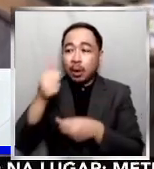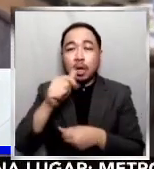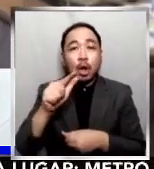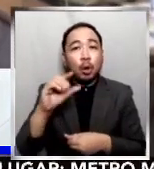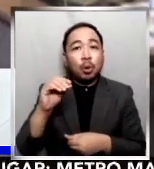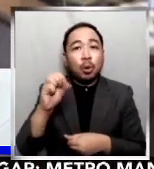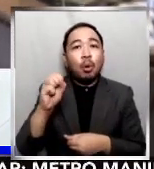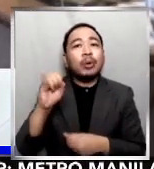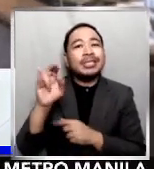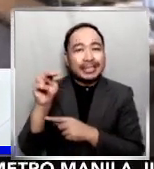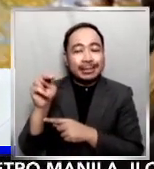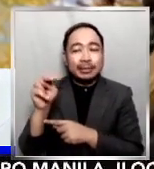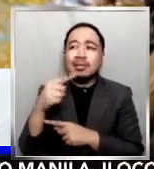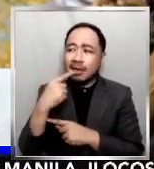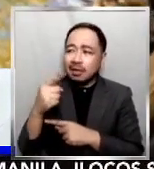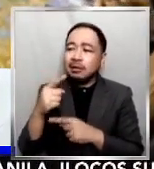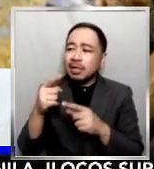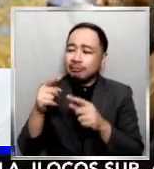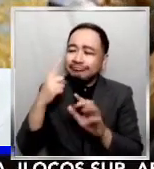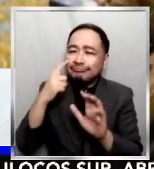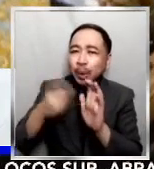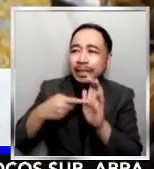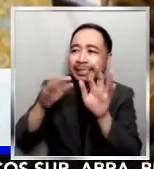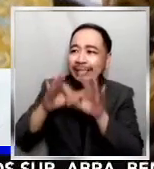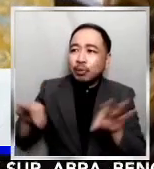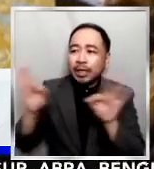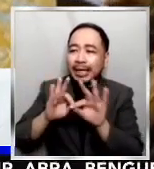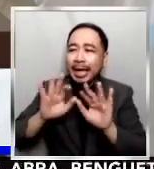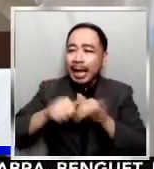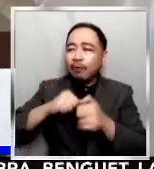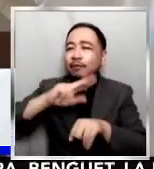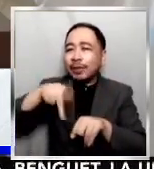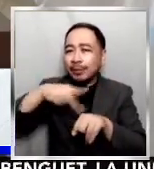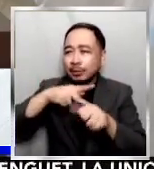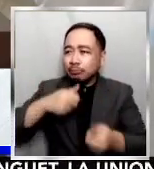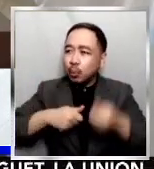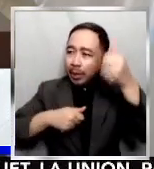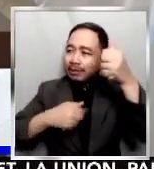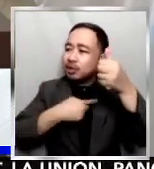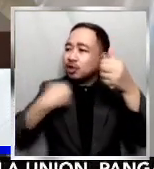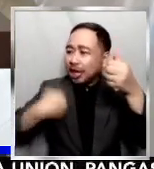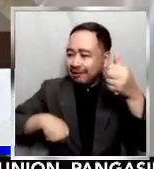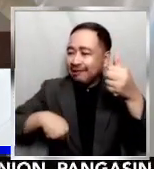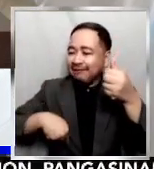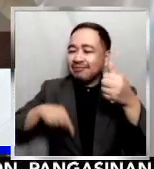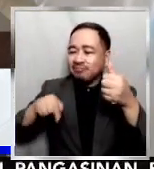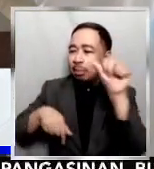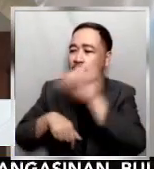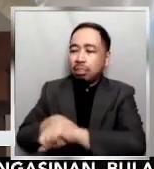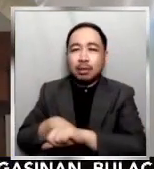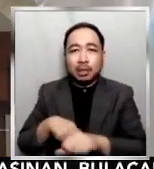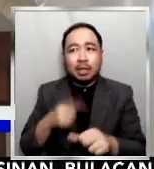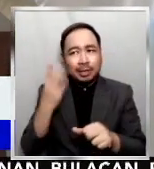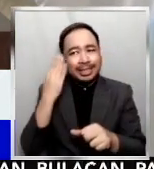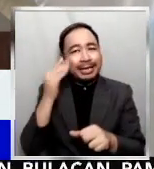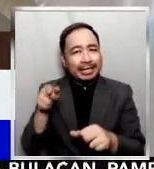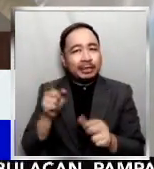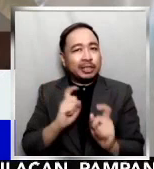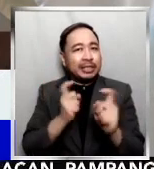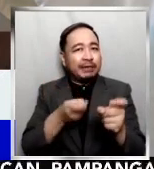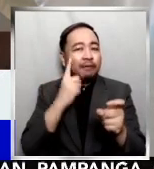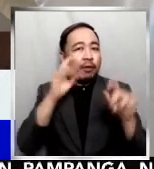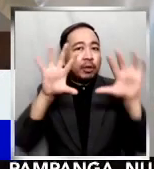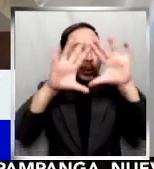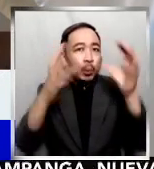Pilipinas sa China at itinuturing itong regalo ng Pilipinas sa mundo. The present that we need and the future that we want is